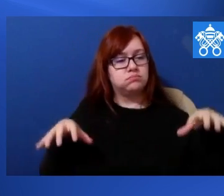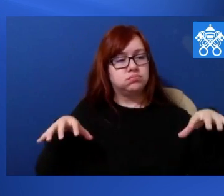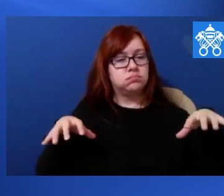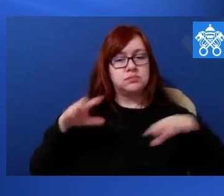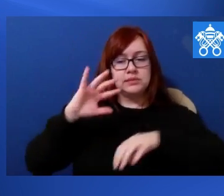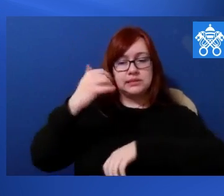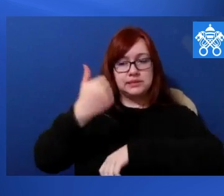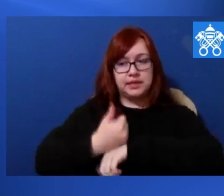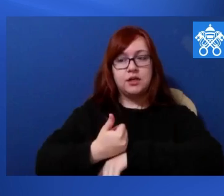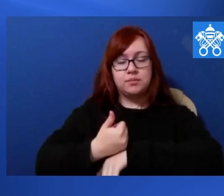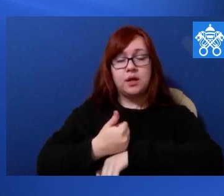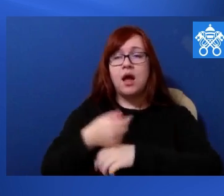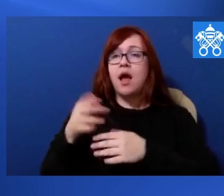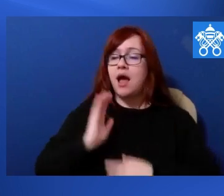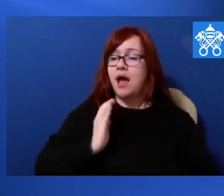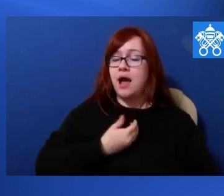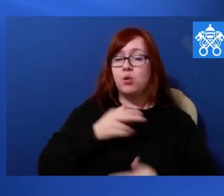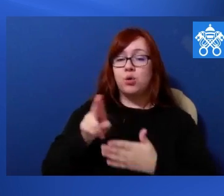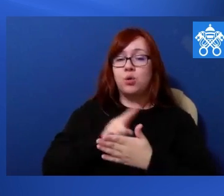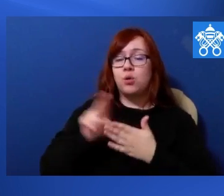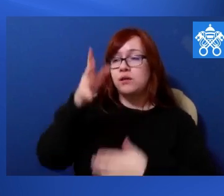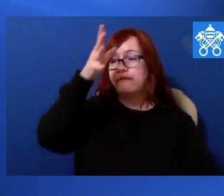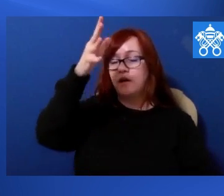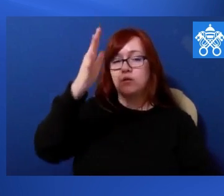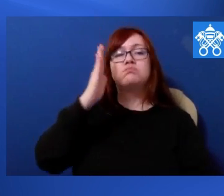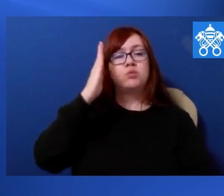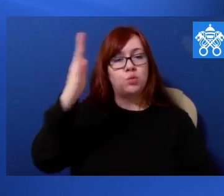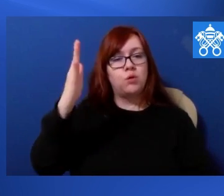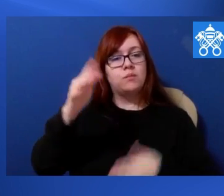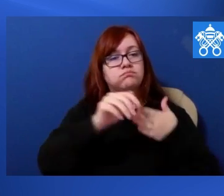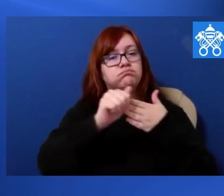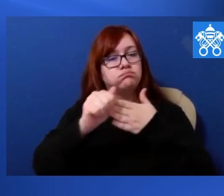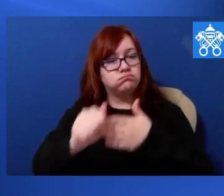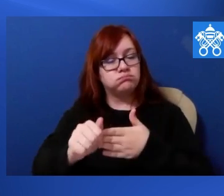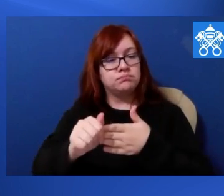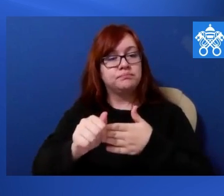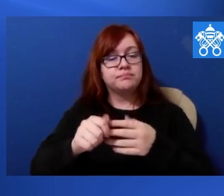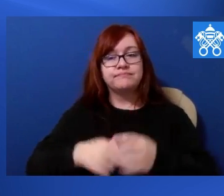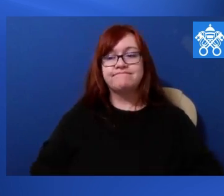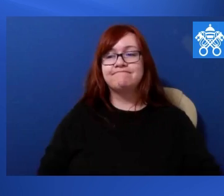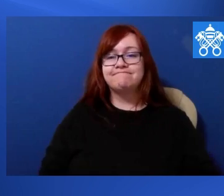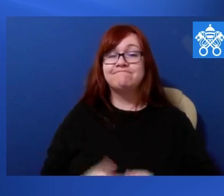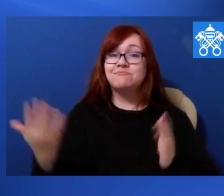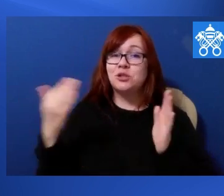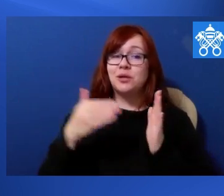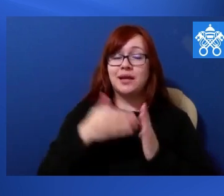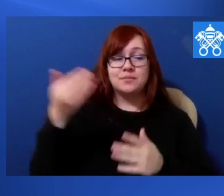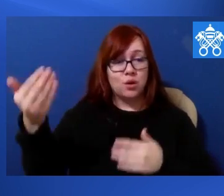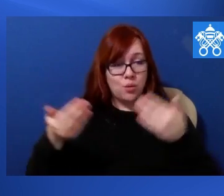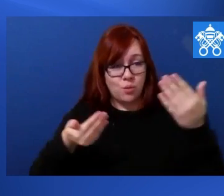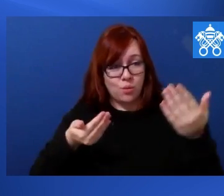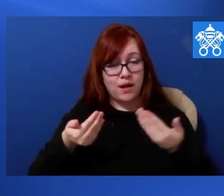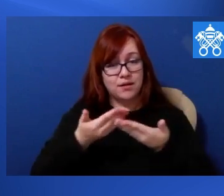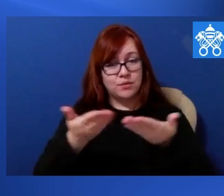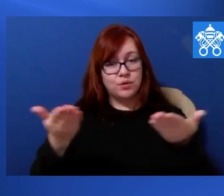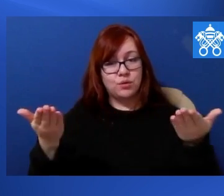God. Our Holy Father will be presiding. And I'd like to take this opportunity to welcome you all, many of you